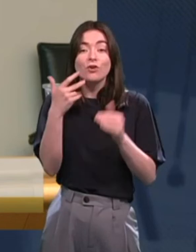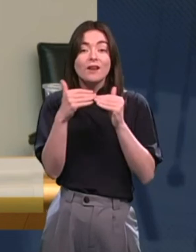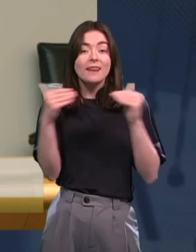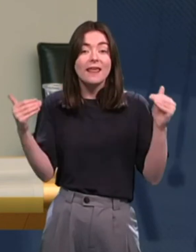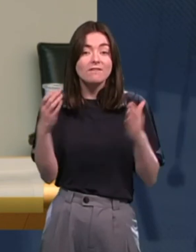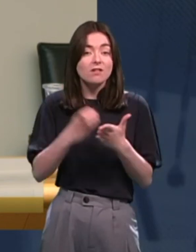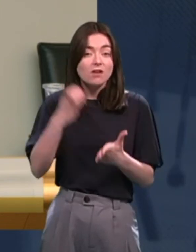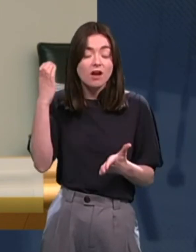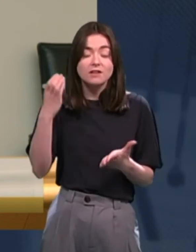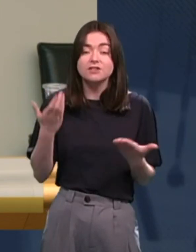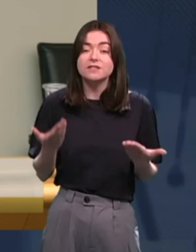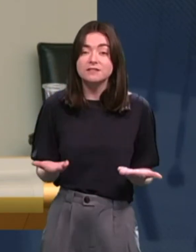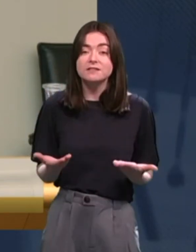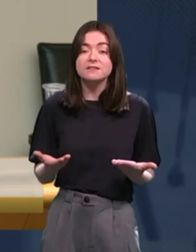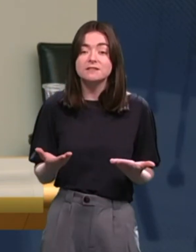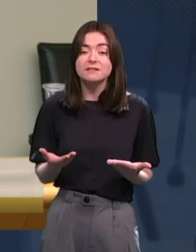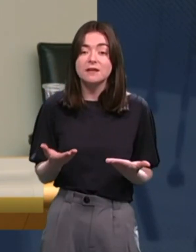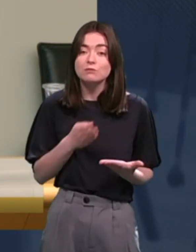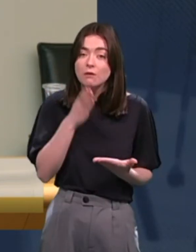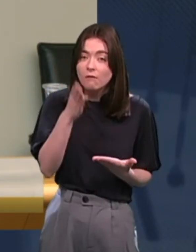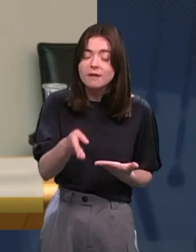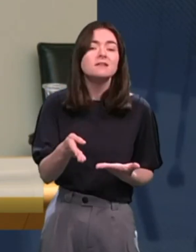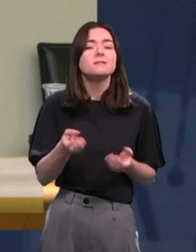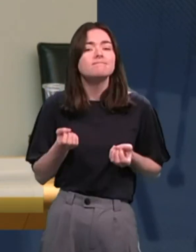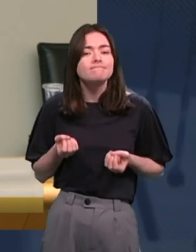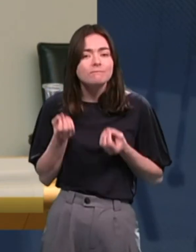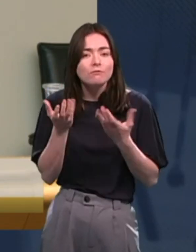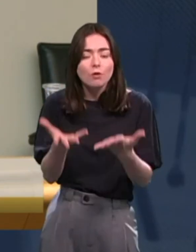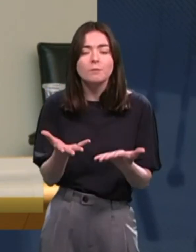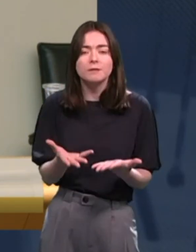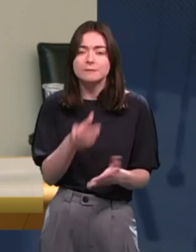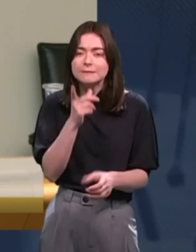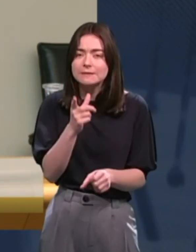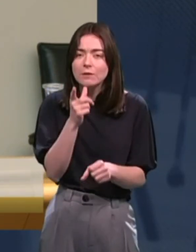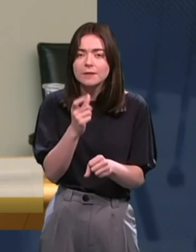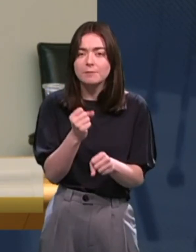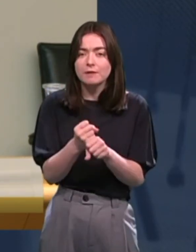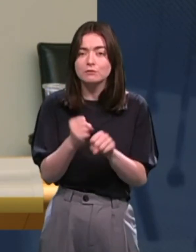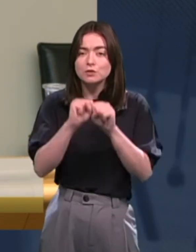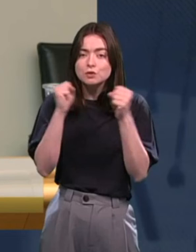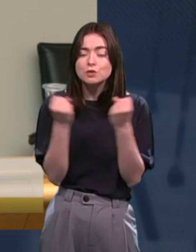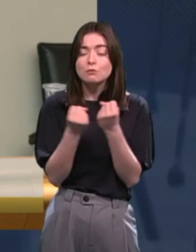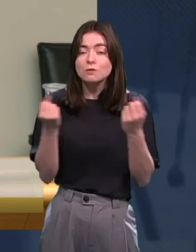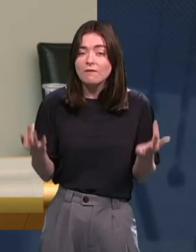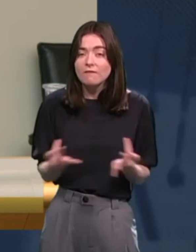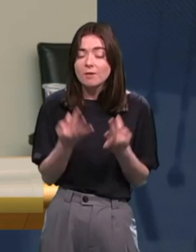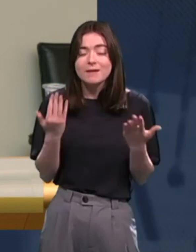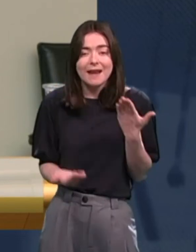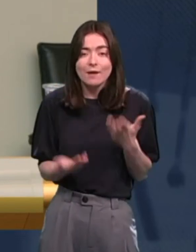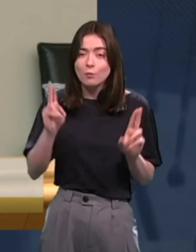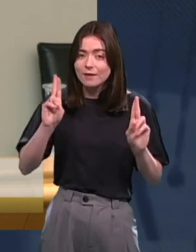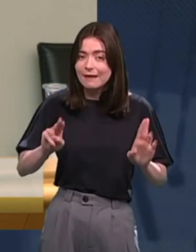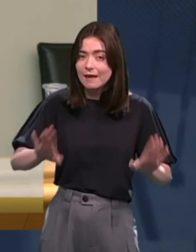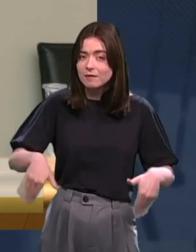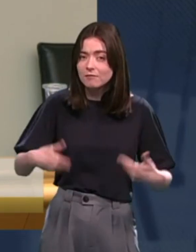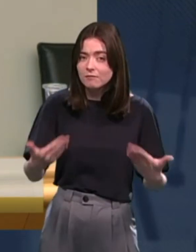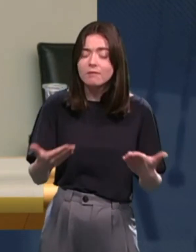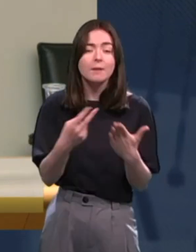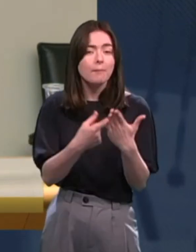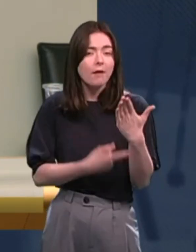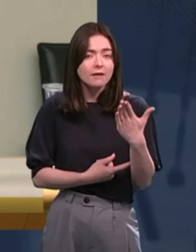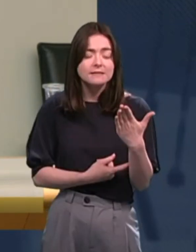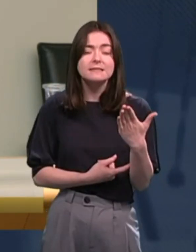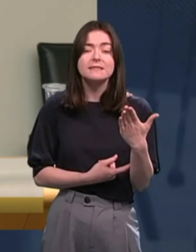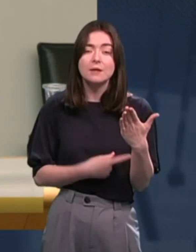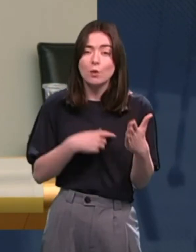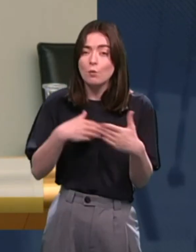colleges in Ireland, and we're going in and informing them about social farming and explaining how we can deliver on policy and on